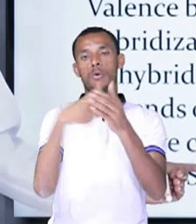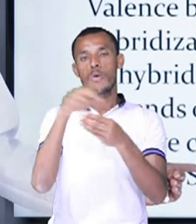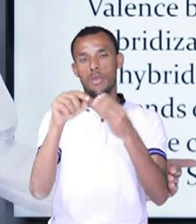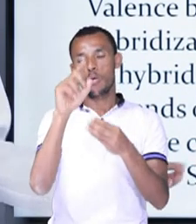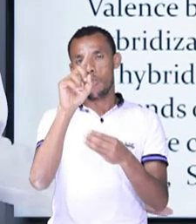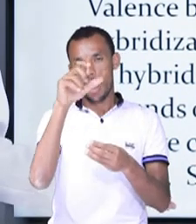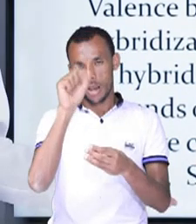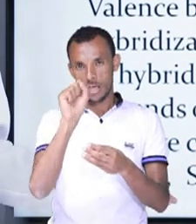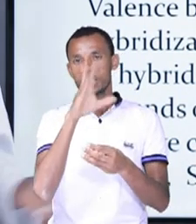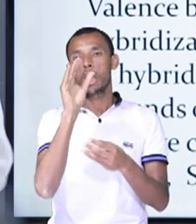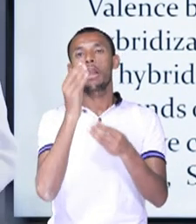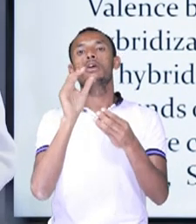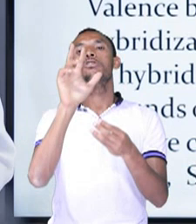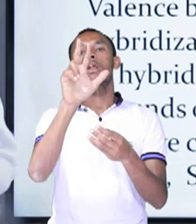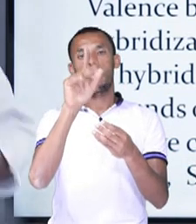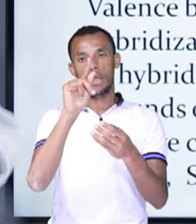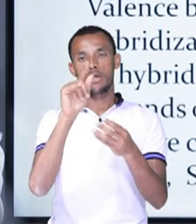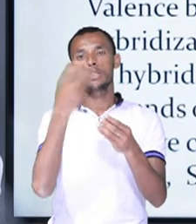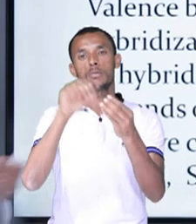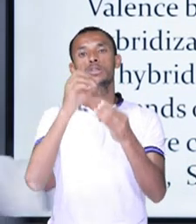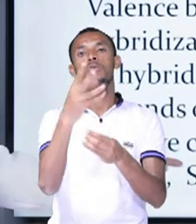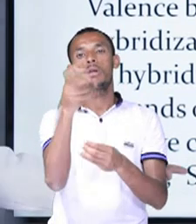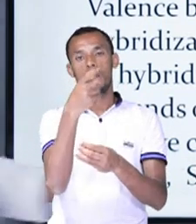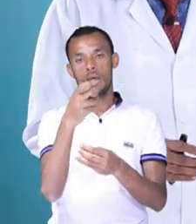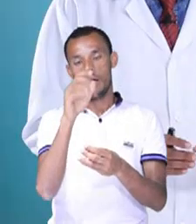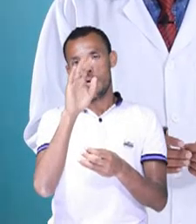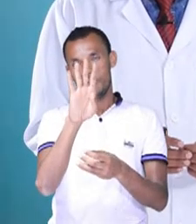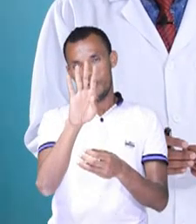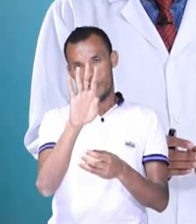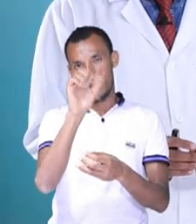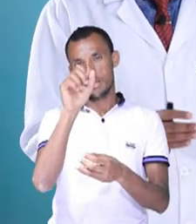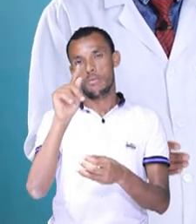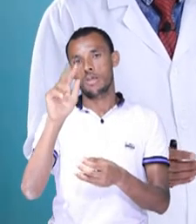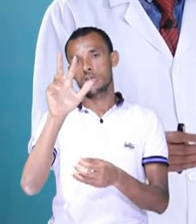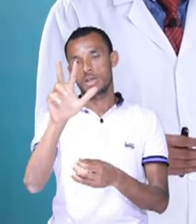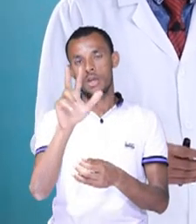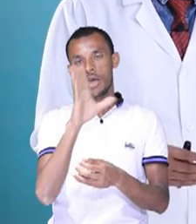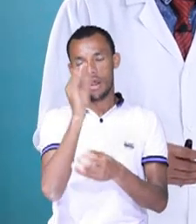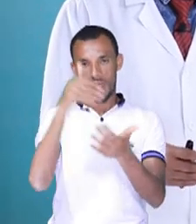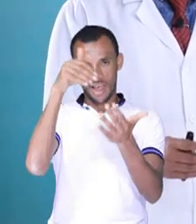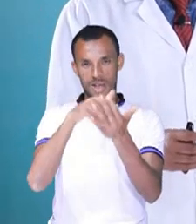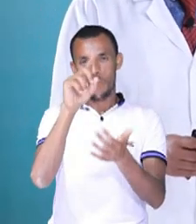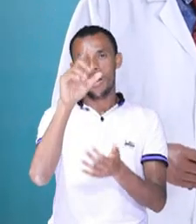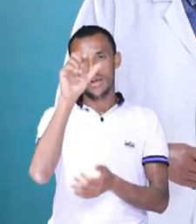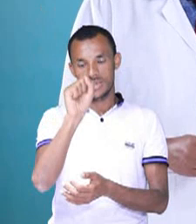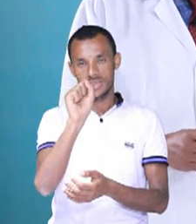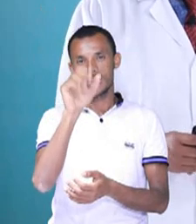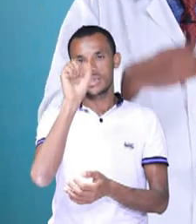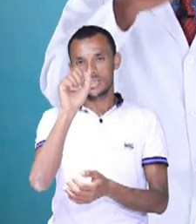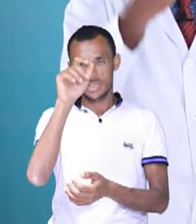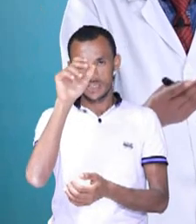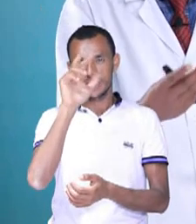1s, 3p, it produces sp3. How many sp3? 4 sp3. Again, 1s,